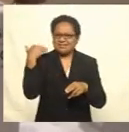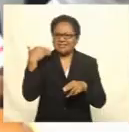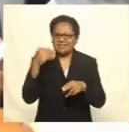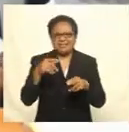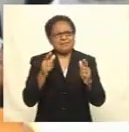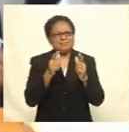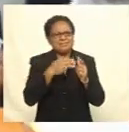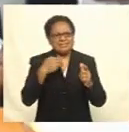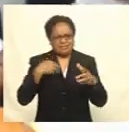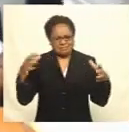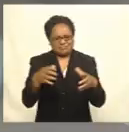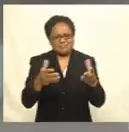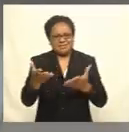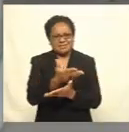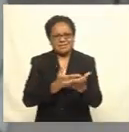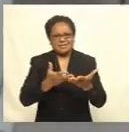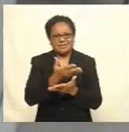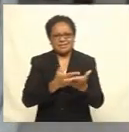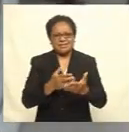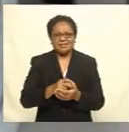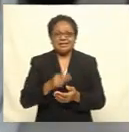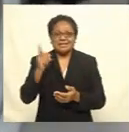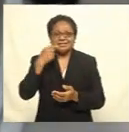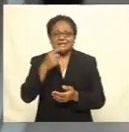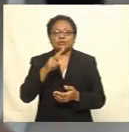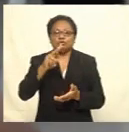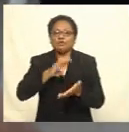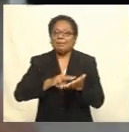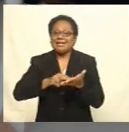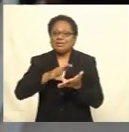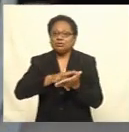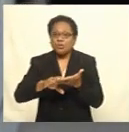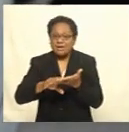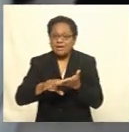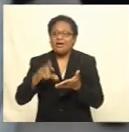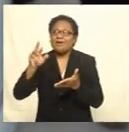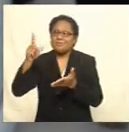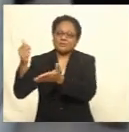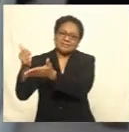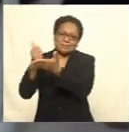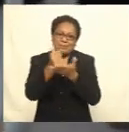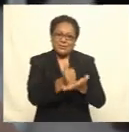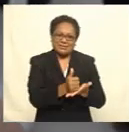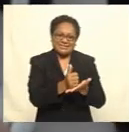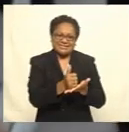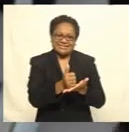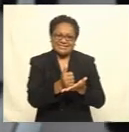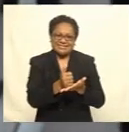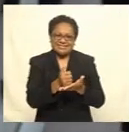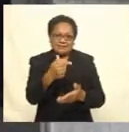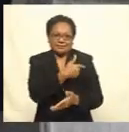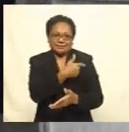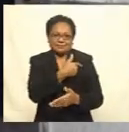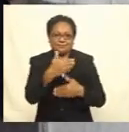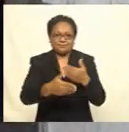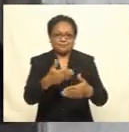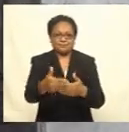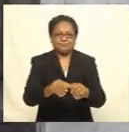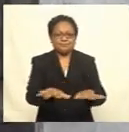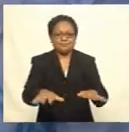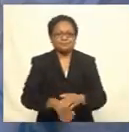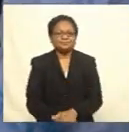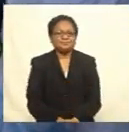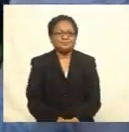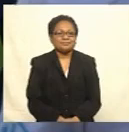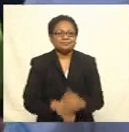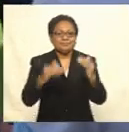which includes $2 million of official development assistance to support Fiji's vaccine rollout. Up